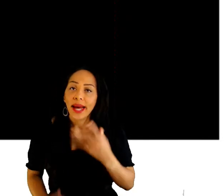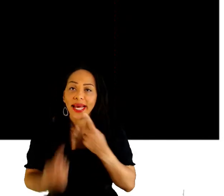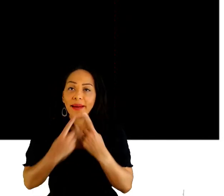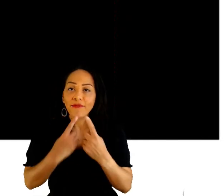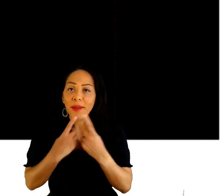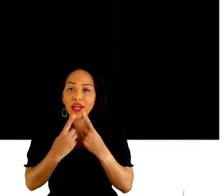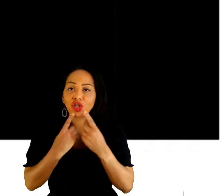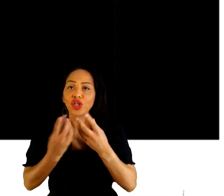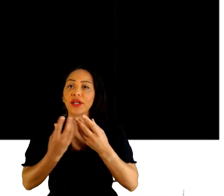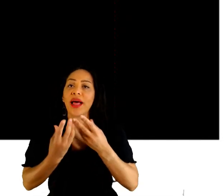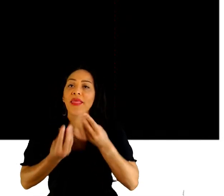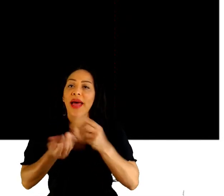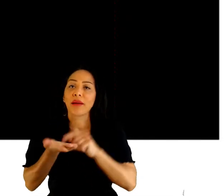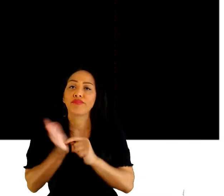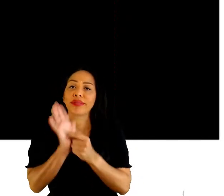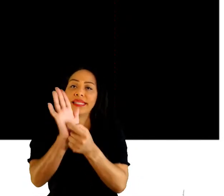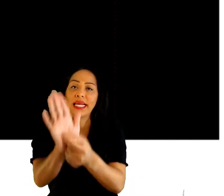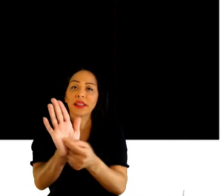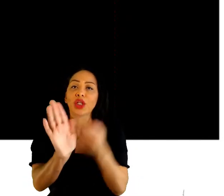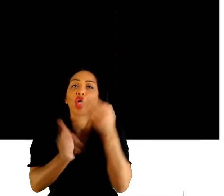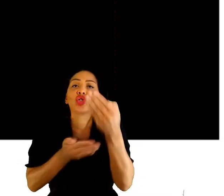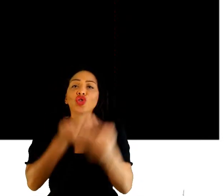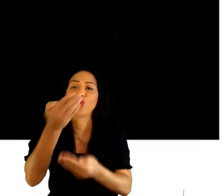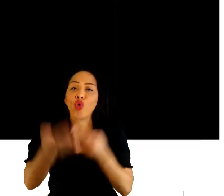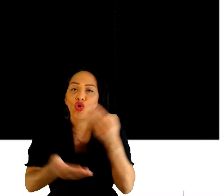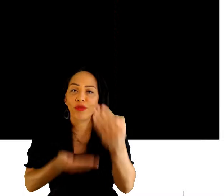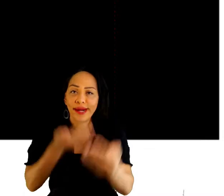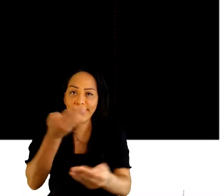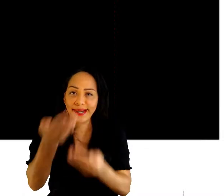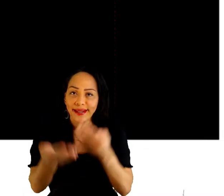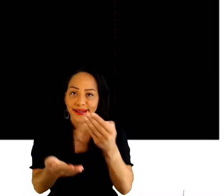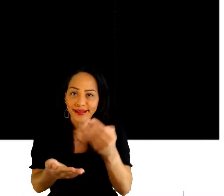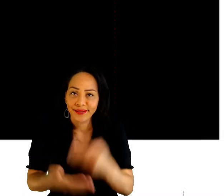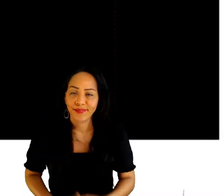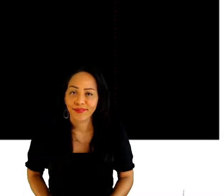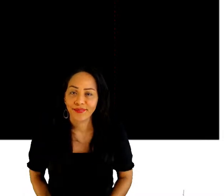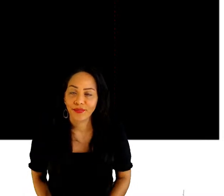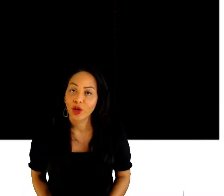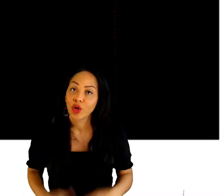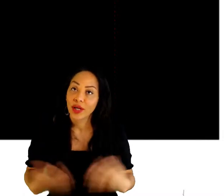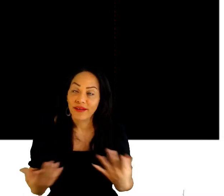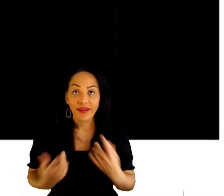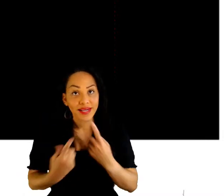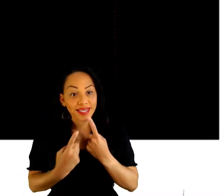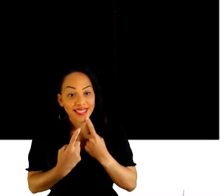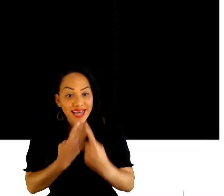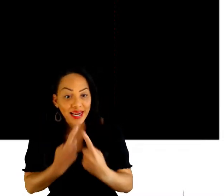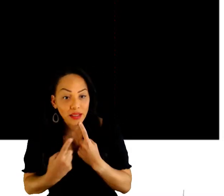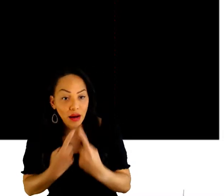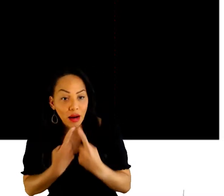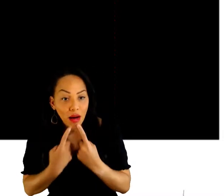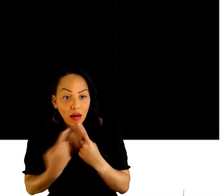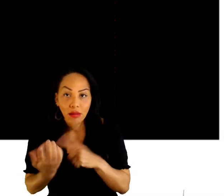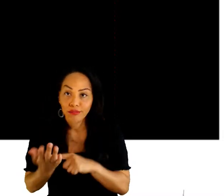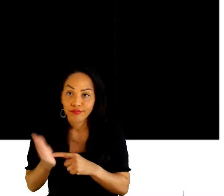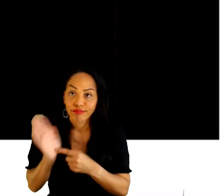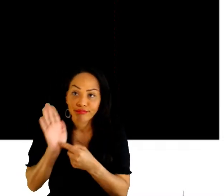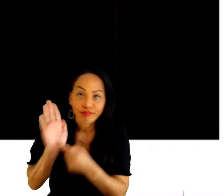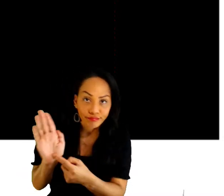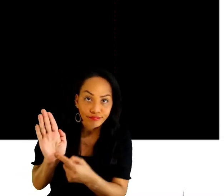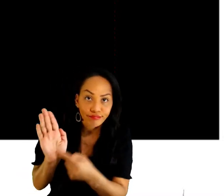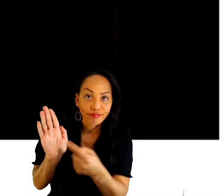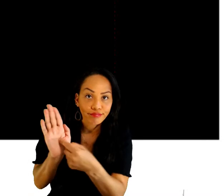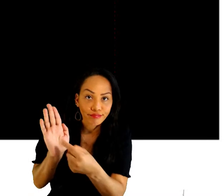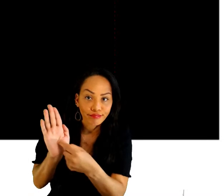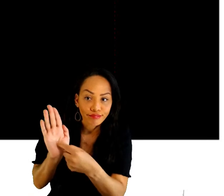very interesting to only see the data, so to say, or the functioning of the piece